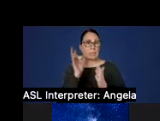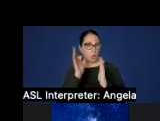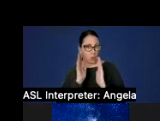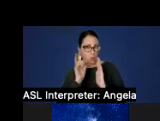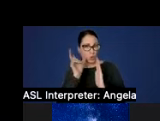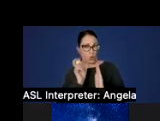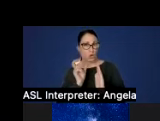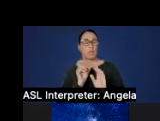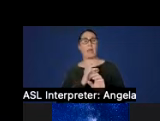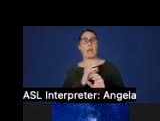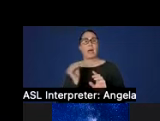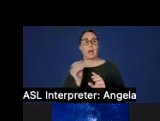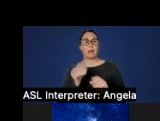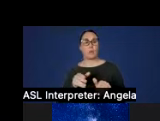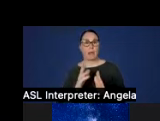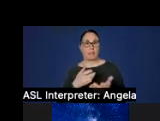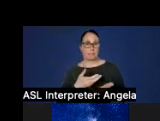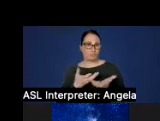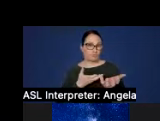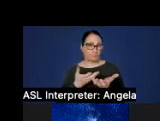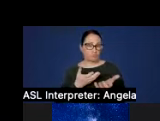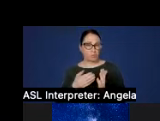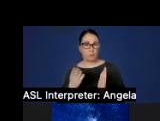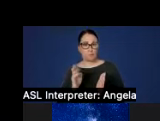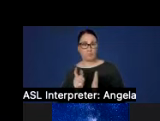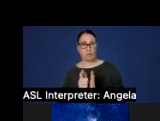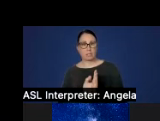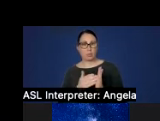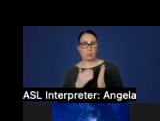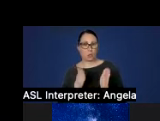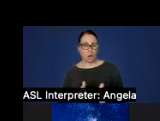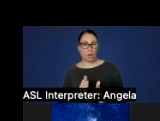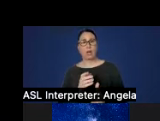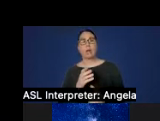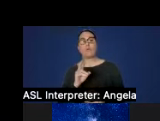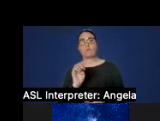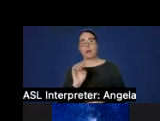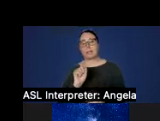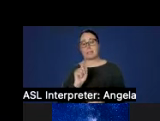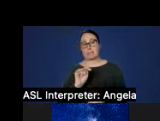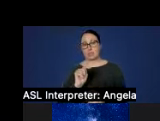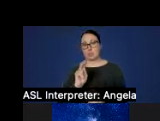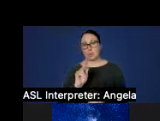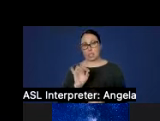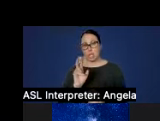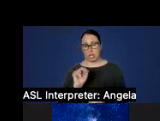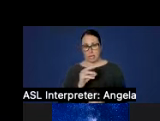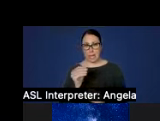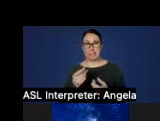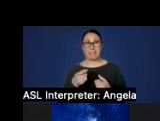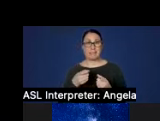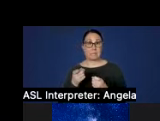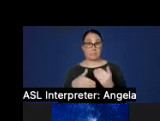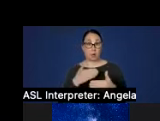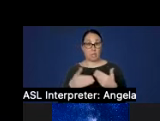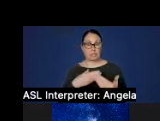with the prosecutor, a right to request restitution, a right to the speedy process, and then to be treated with fairness and